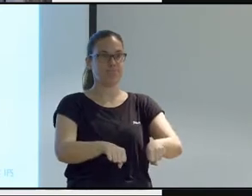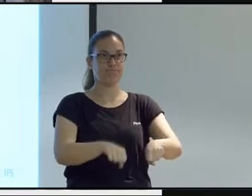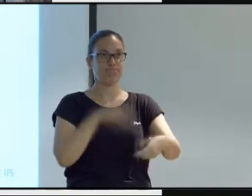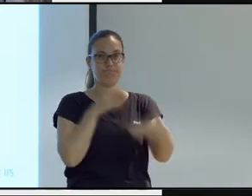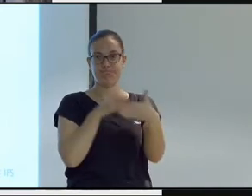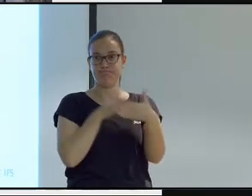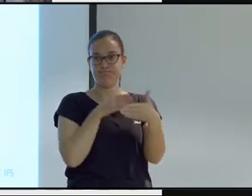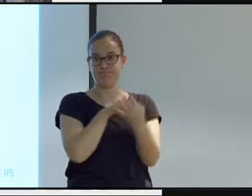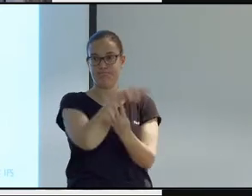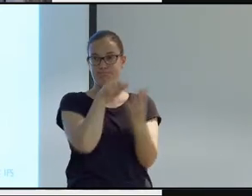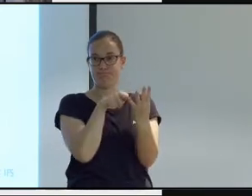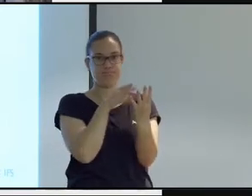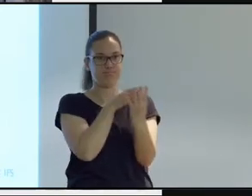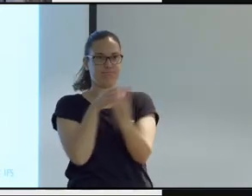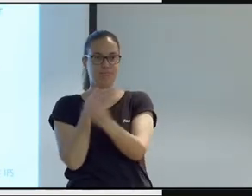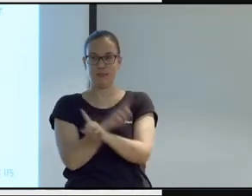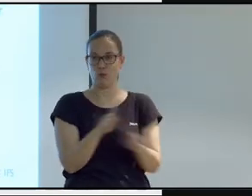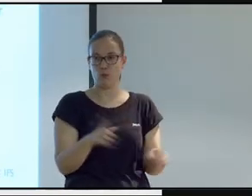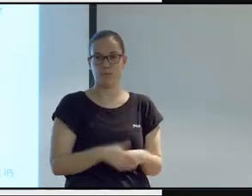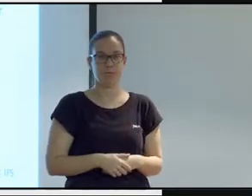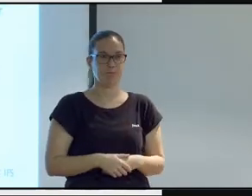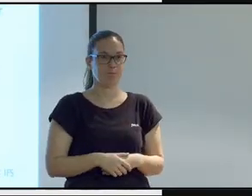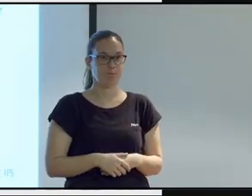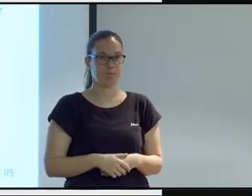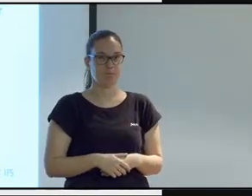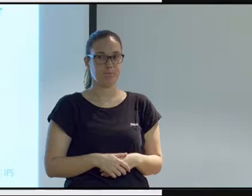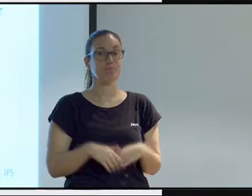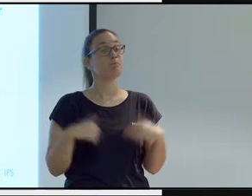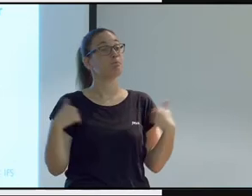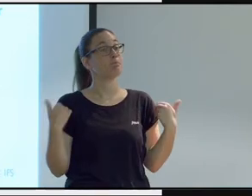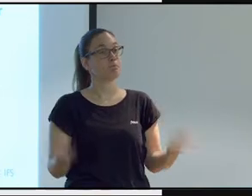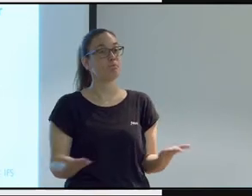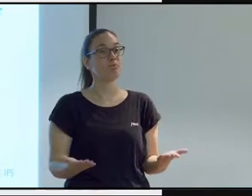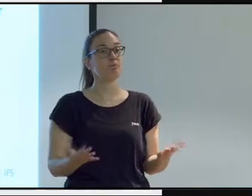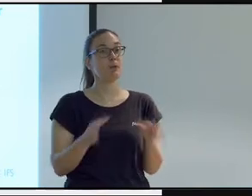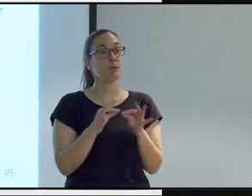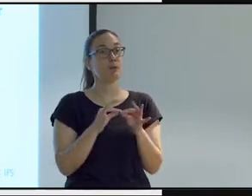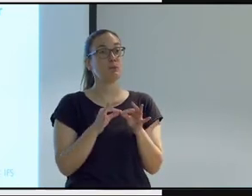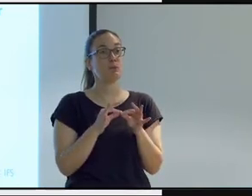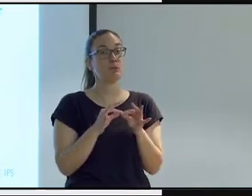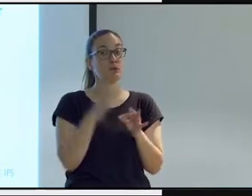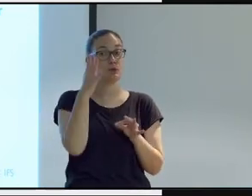baby carriage. And so these people could never go up these stairs.